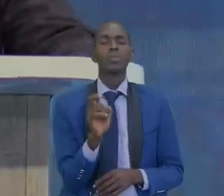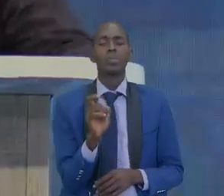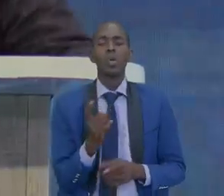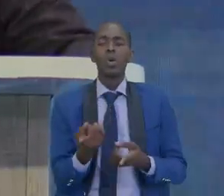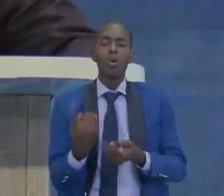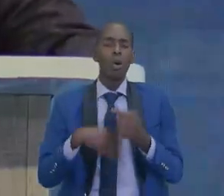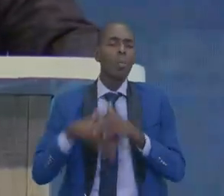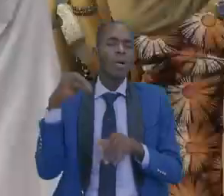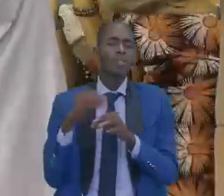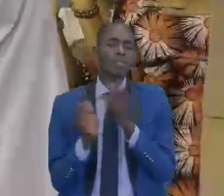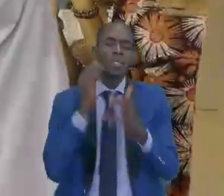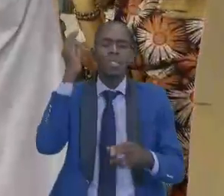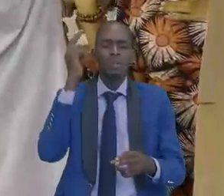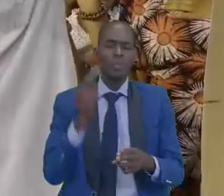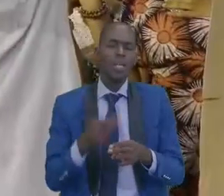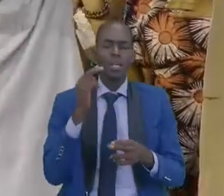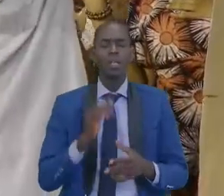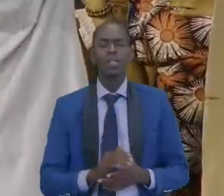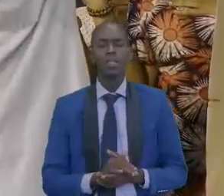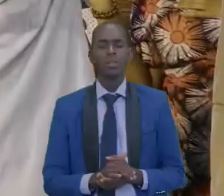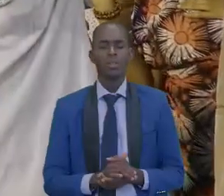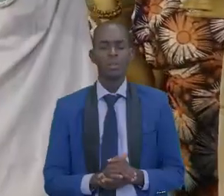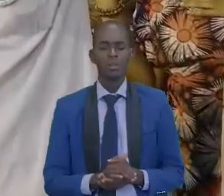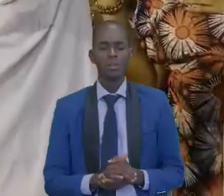in Jesus' name.